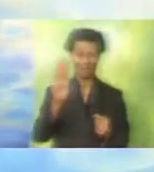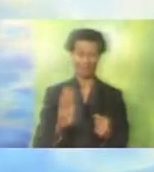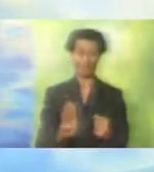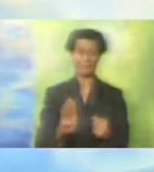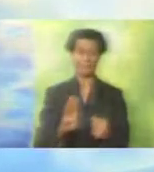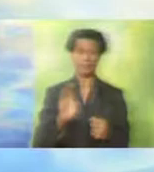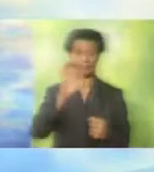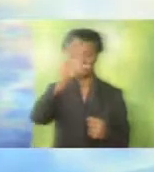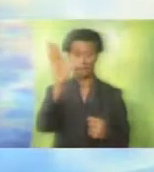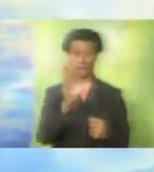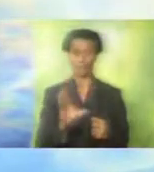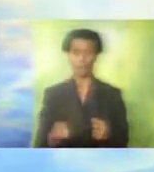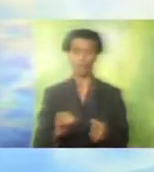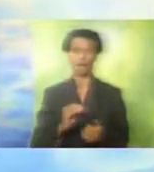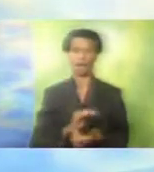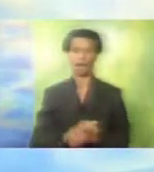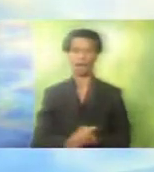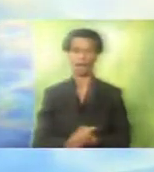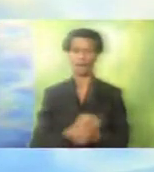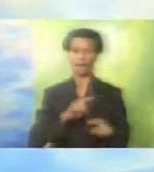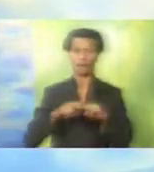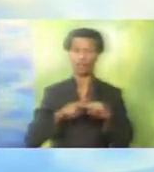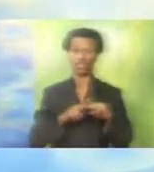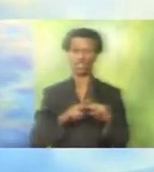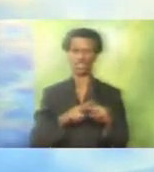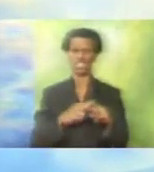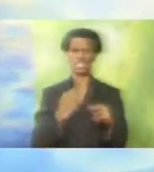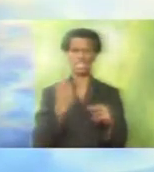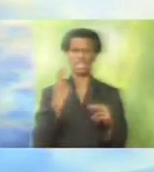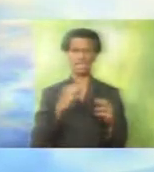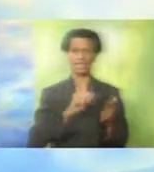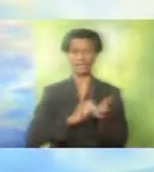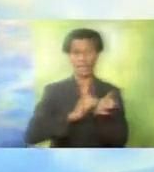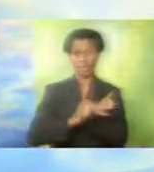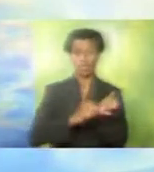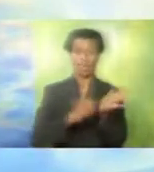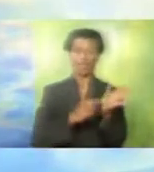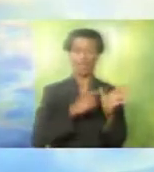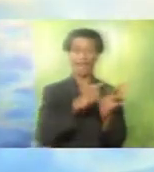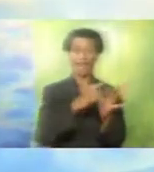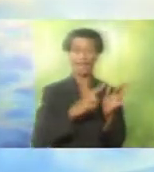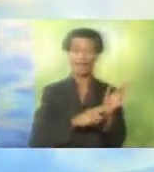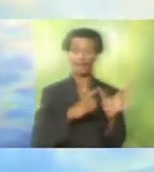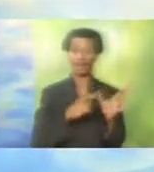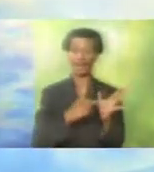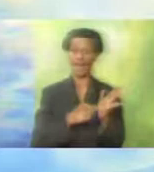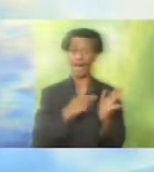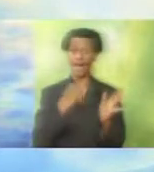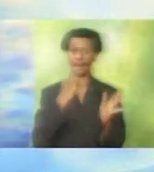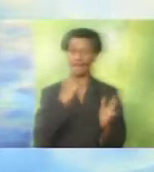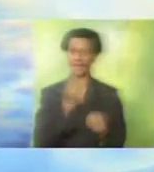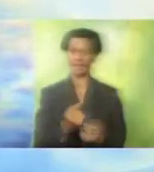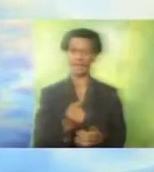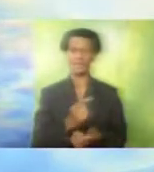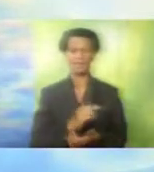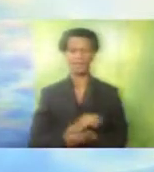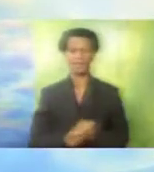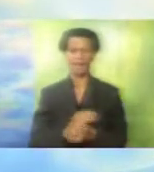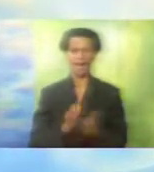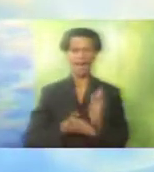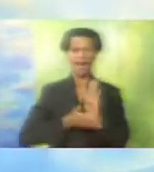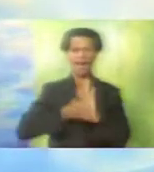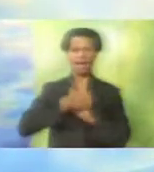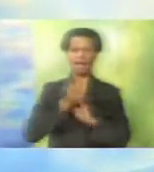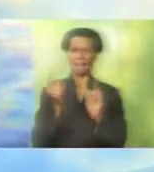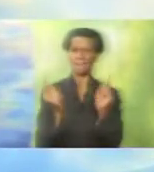in Durban, South Africa. Fiji's permanent secretary at the Environment Ministry here in Fiji, Taina Tangakimbau, is leading a high-level delegation and has